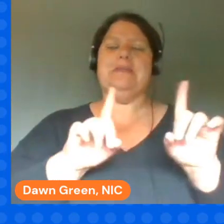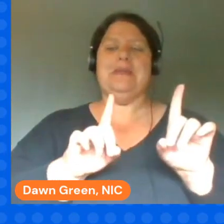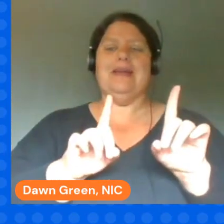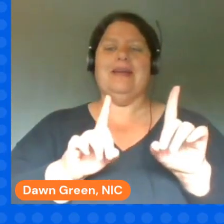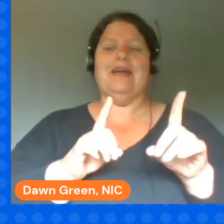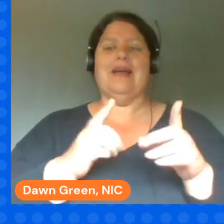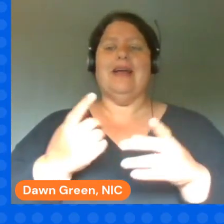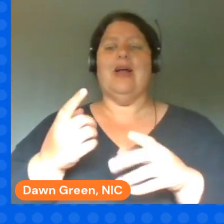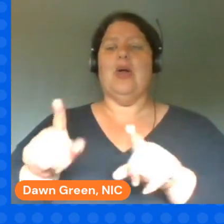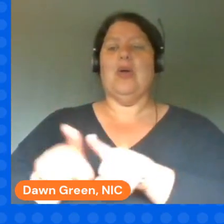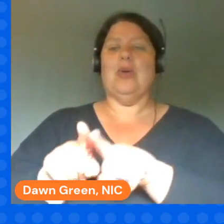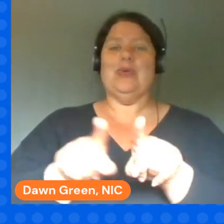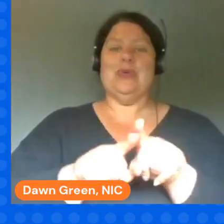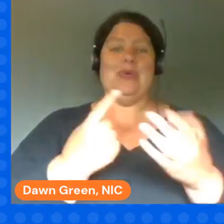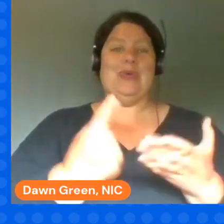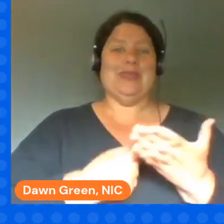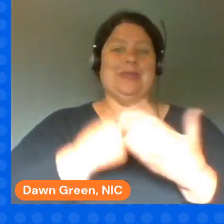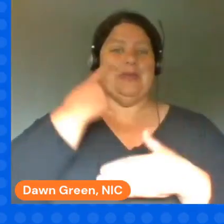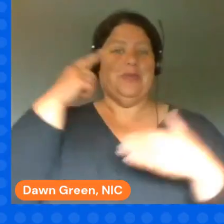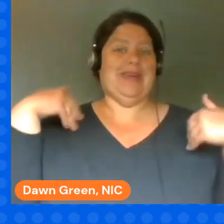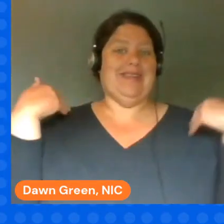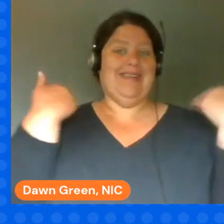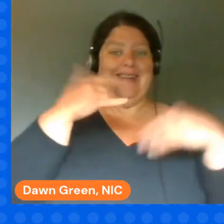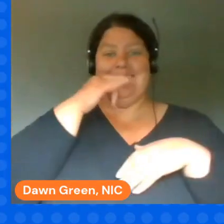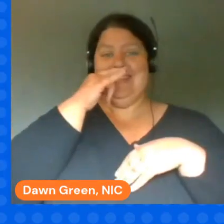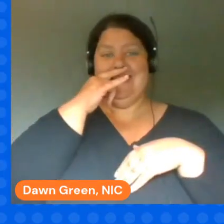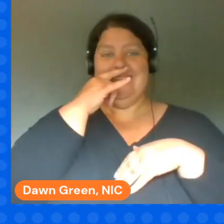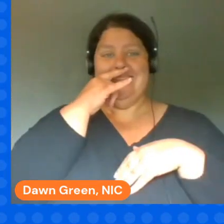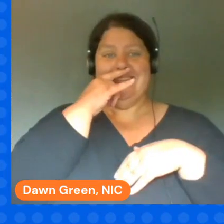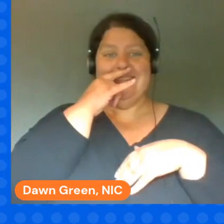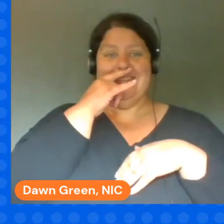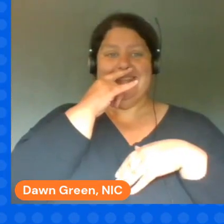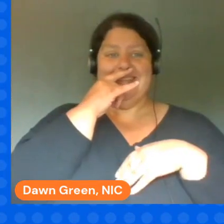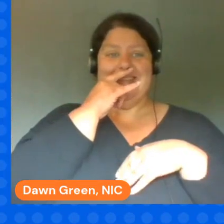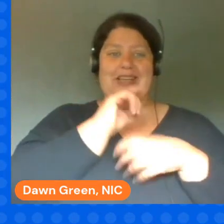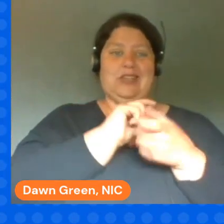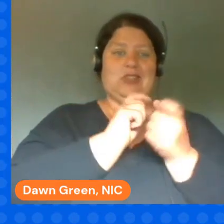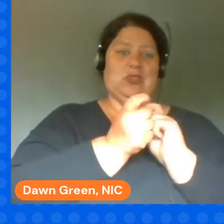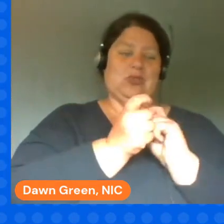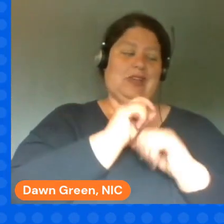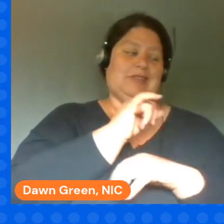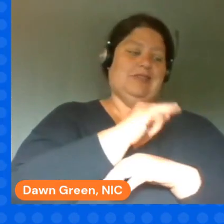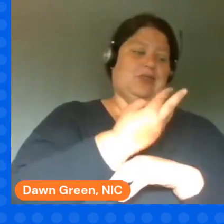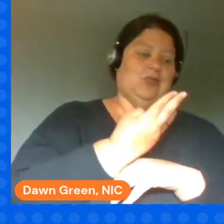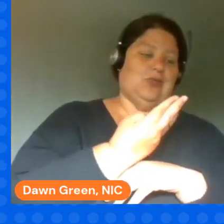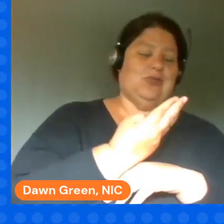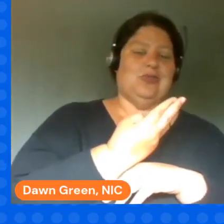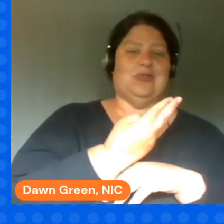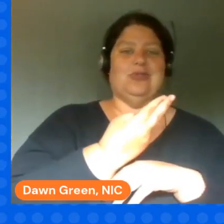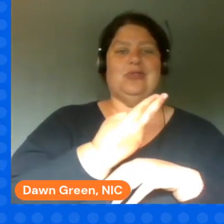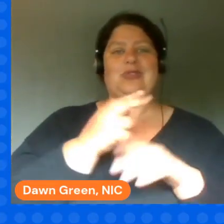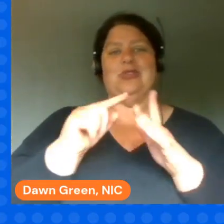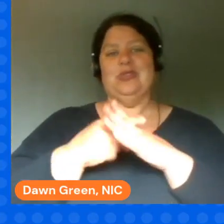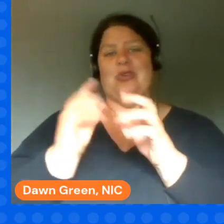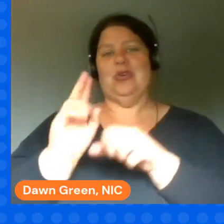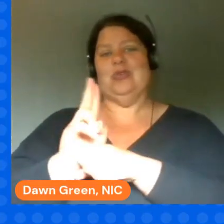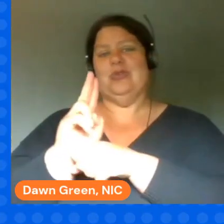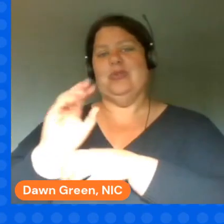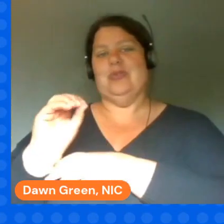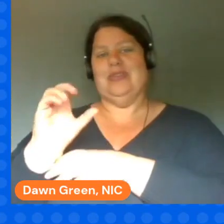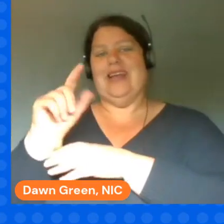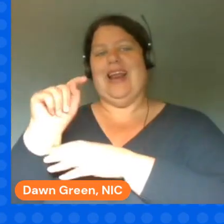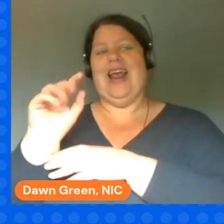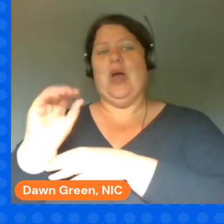sometimes for younger kids transitioning, like say from Scratch Junior, start using OctoStudio